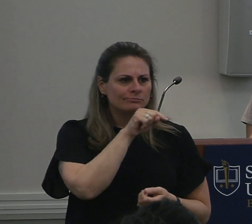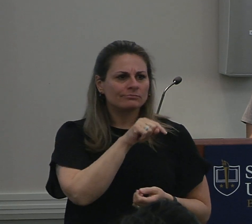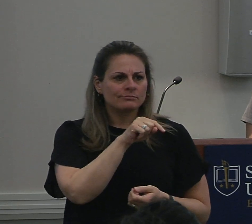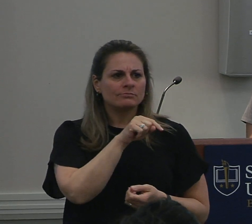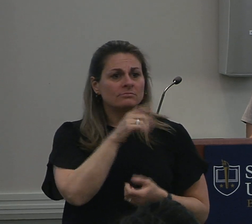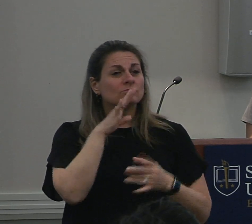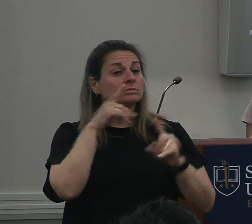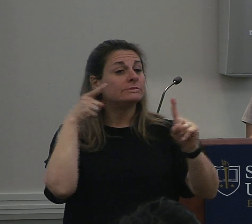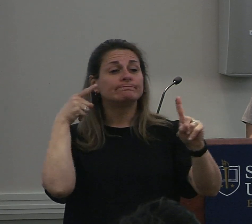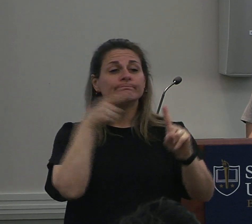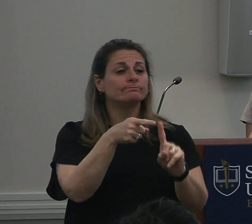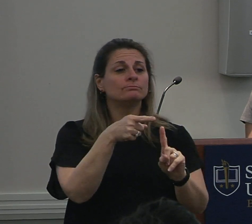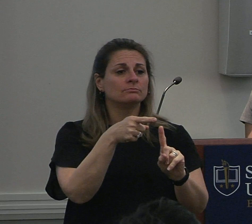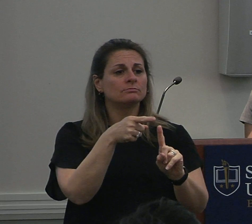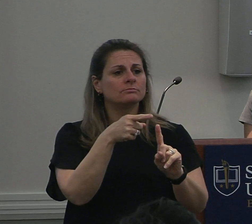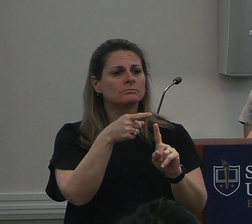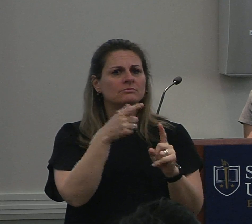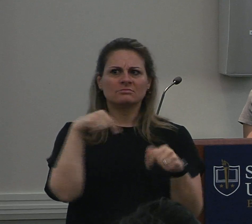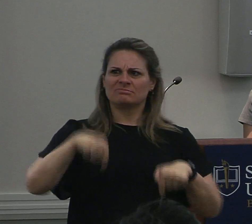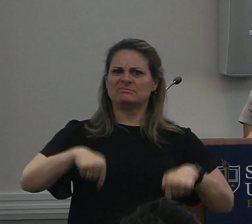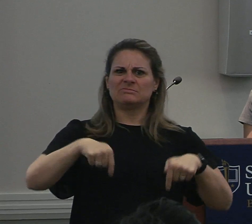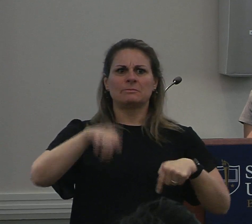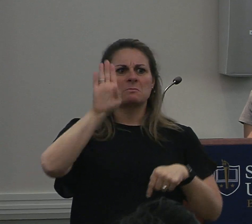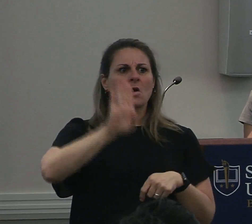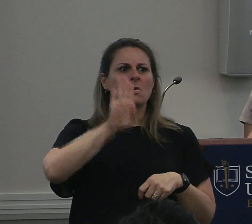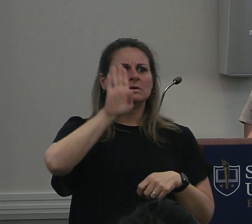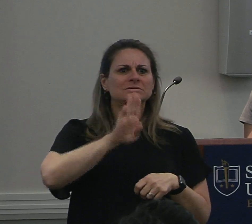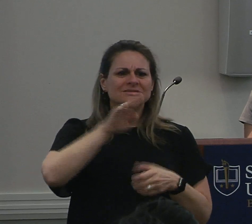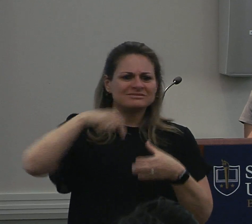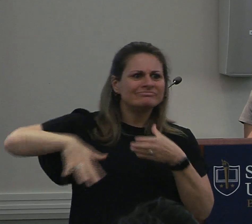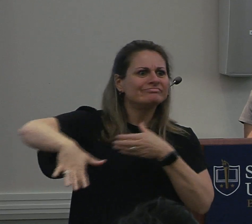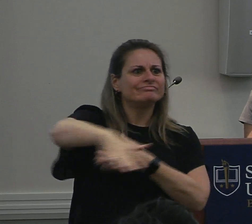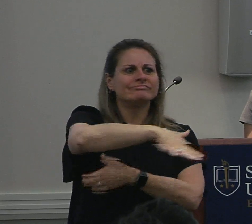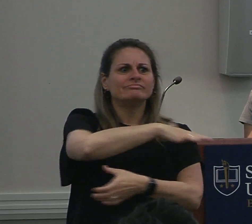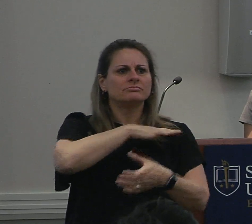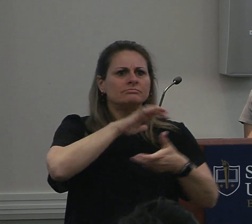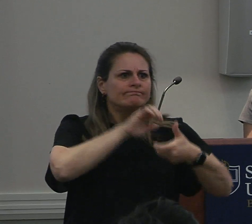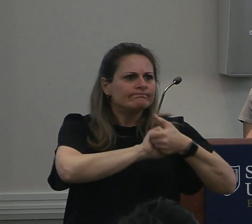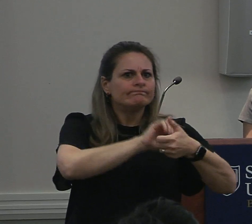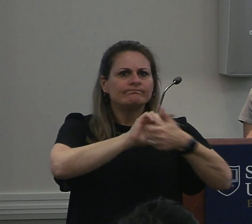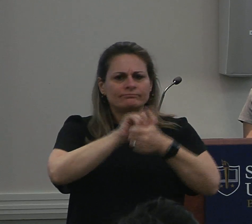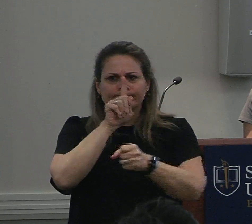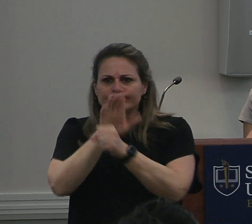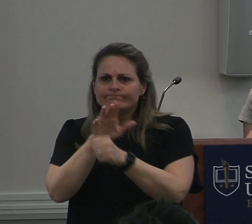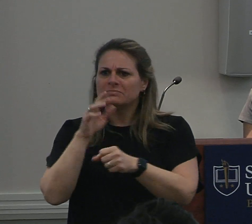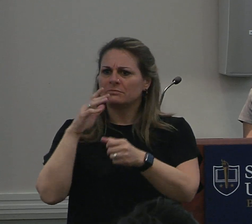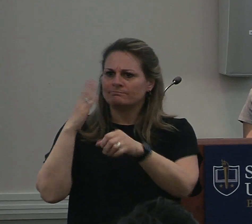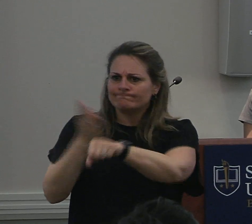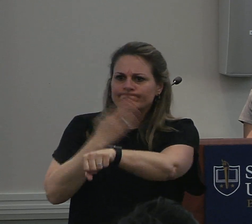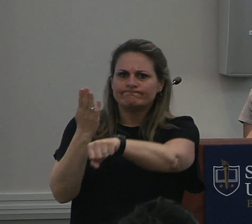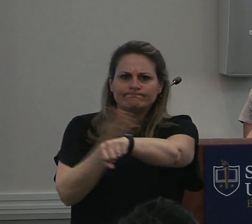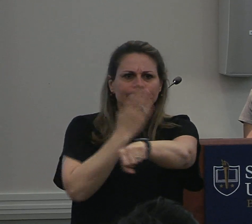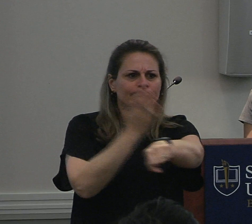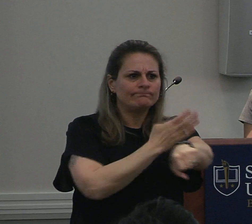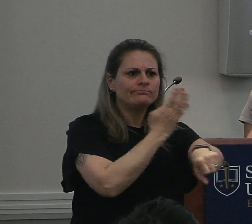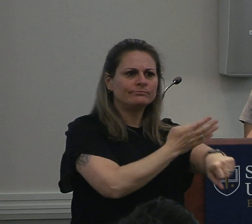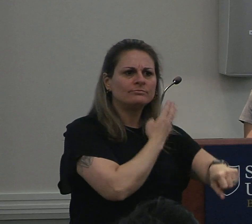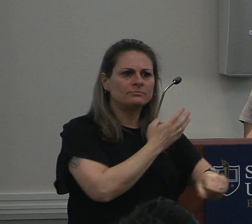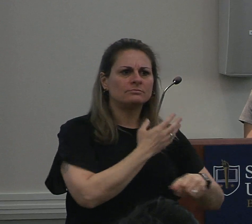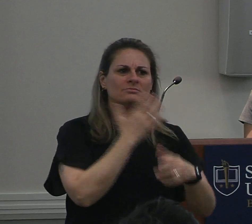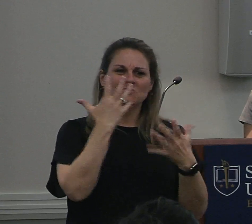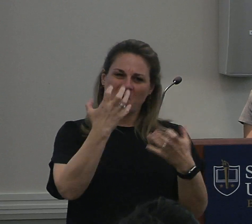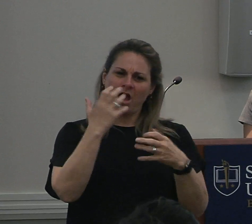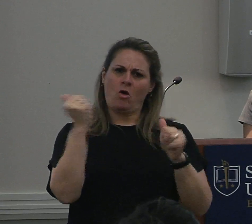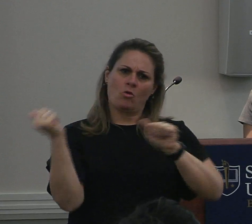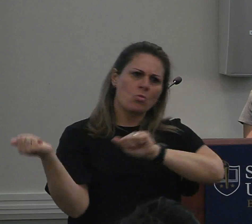owners are, we can ensure accessibility for all. And I want to thank the